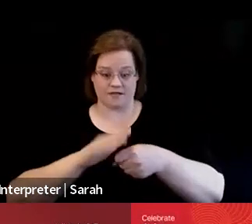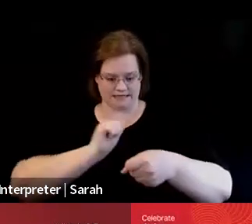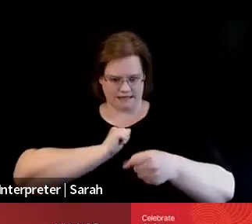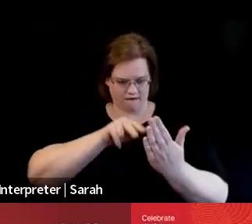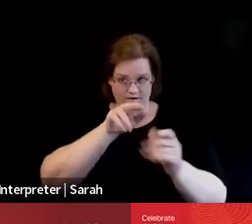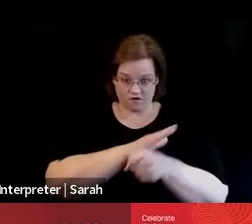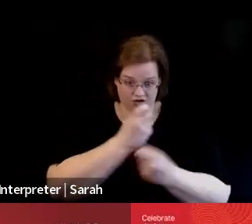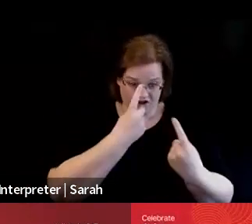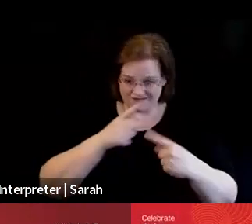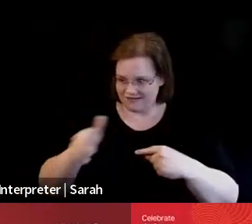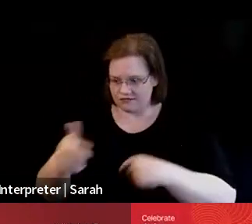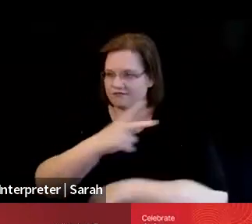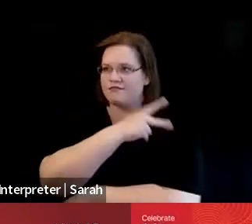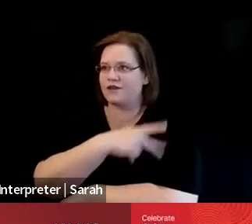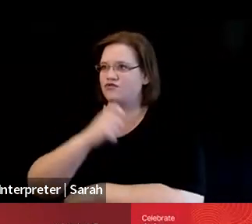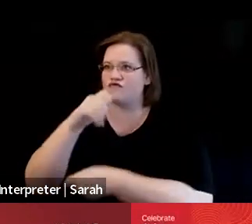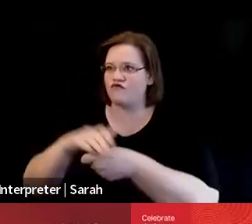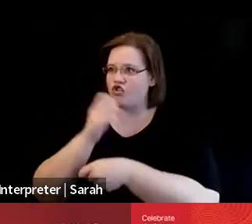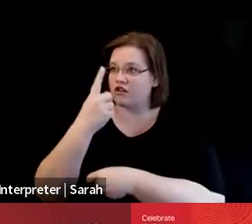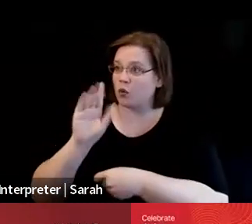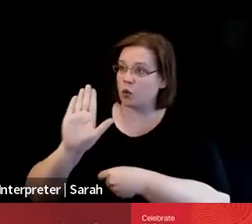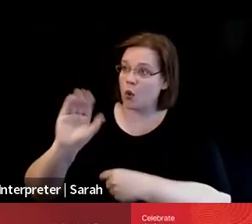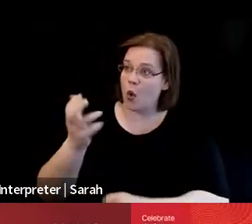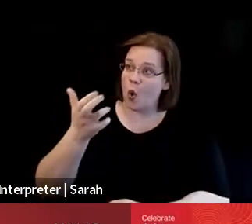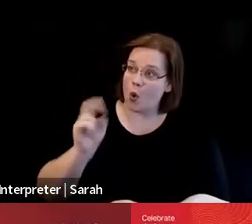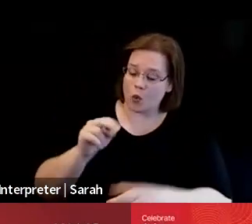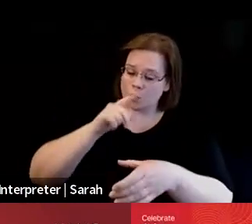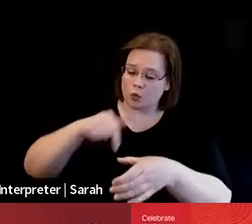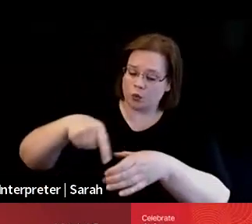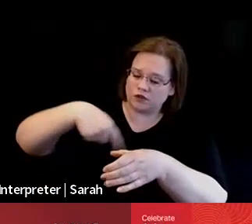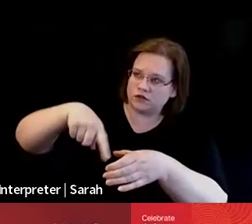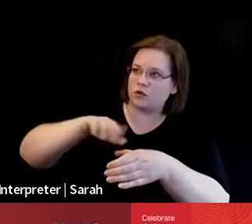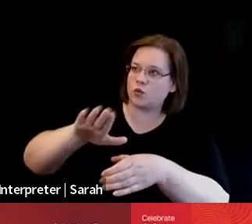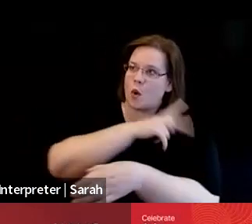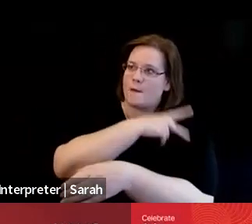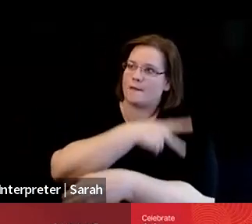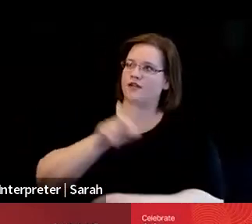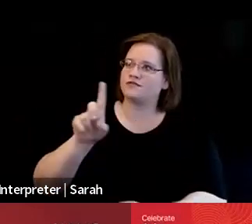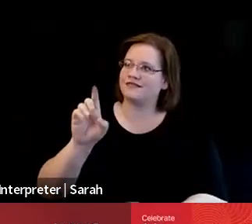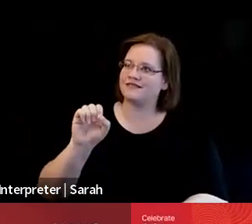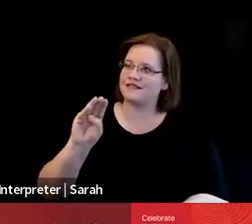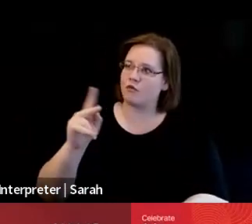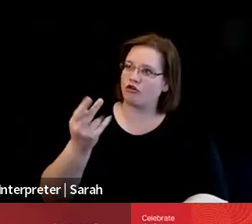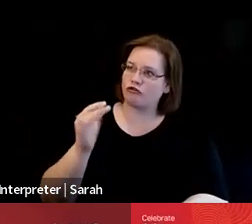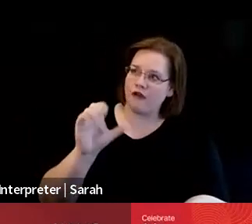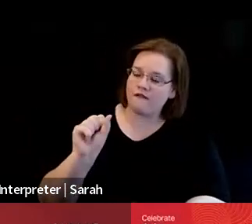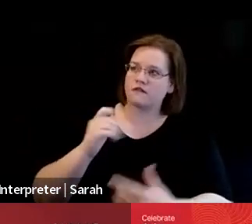you. Could you share a little bit more about maybe your own patient demographic and what are some of the things that cause those